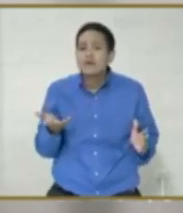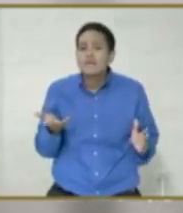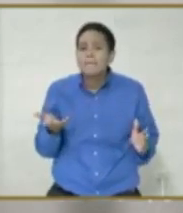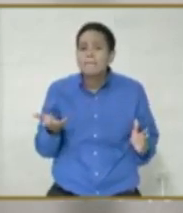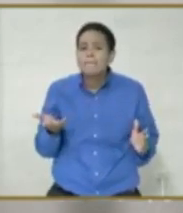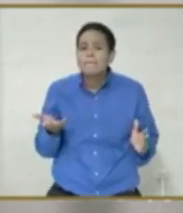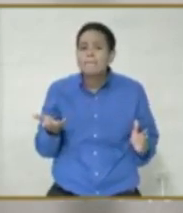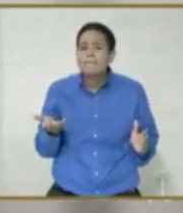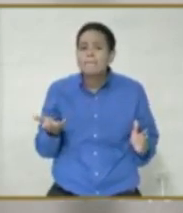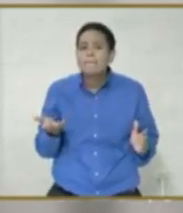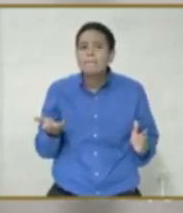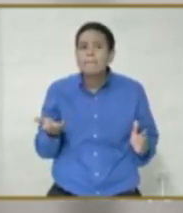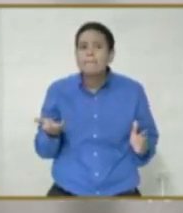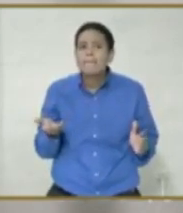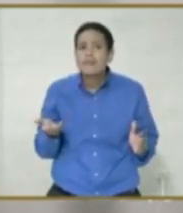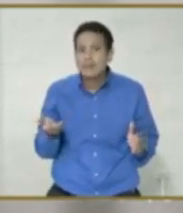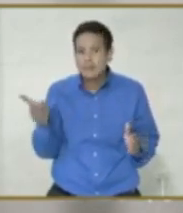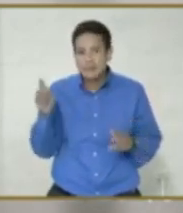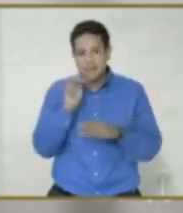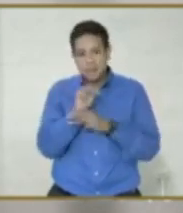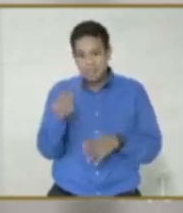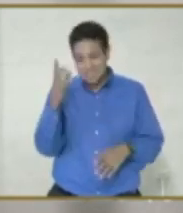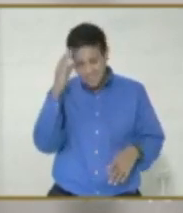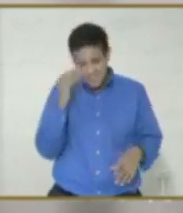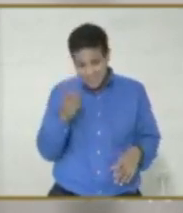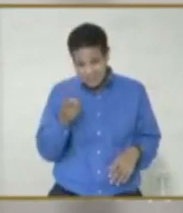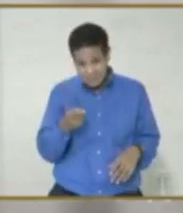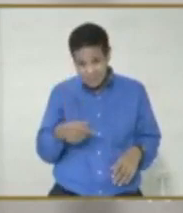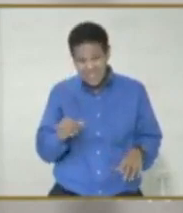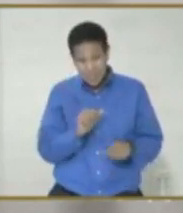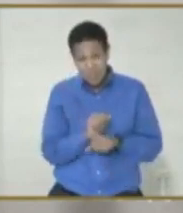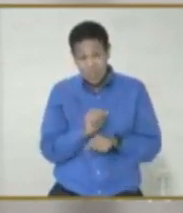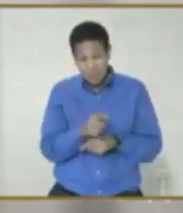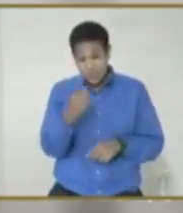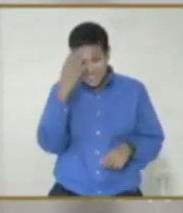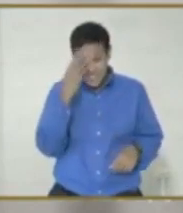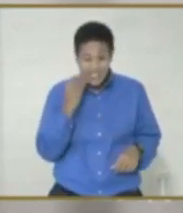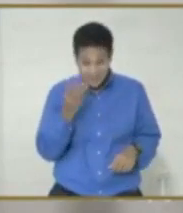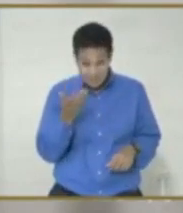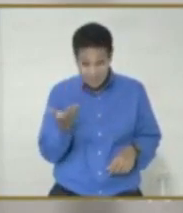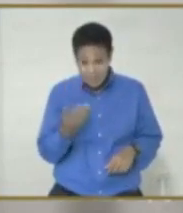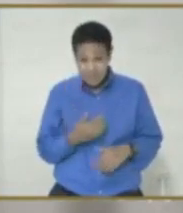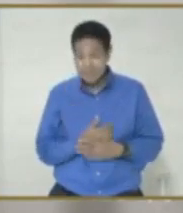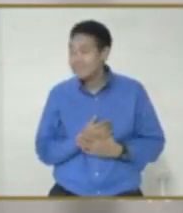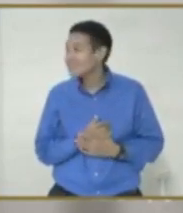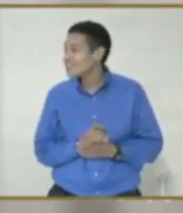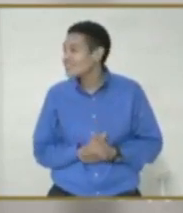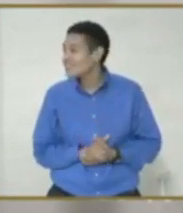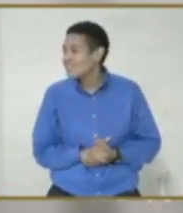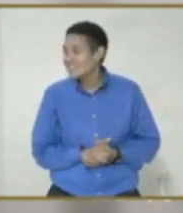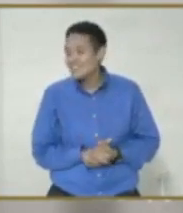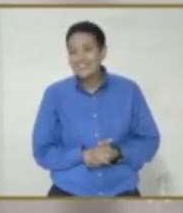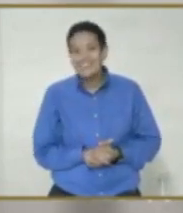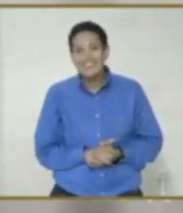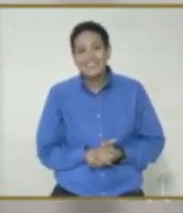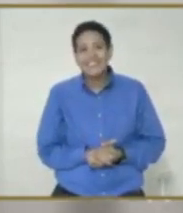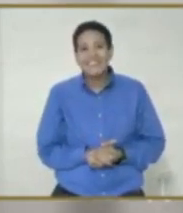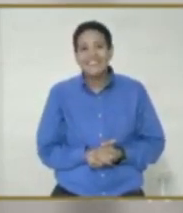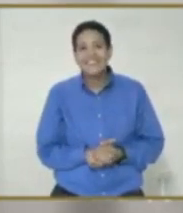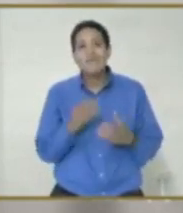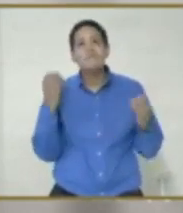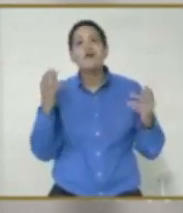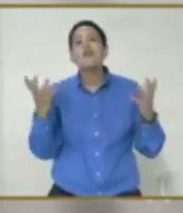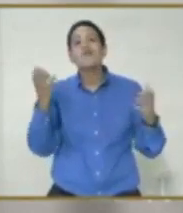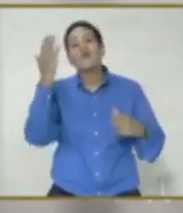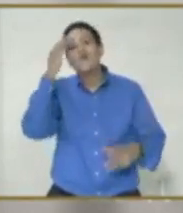does the minister get any sleep? Excellent question. us want to hear the answer Okay.